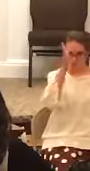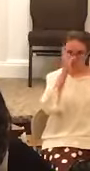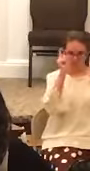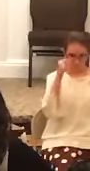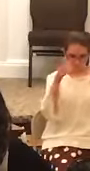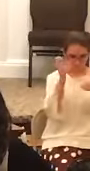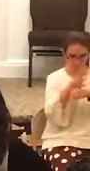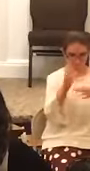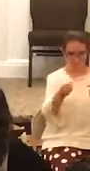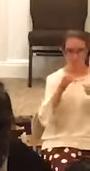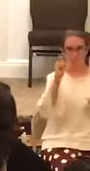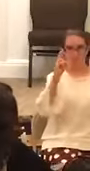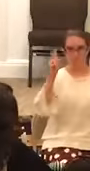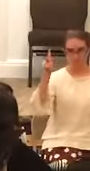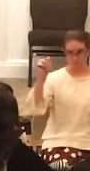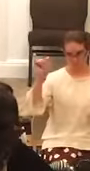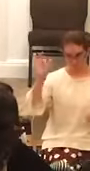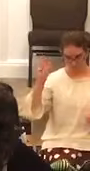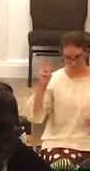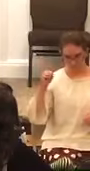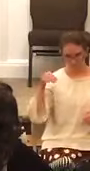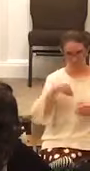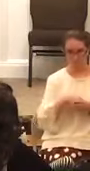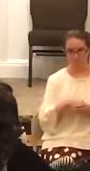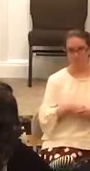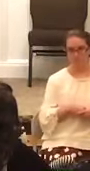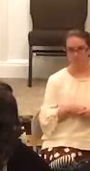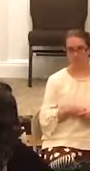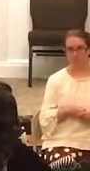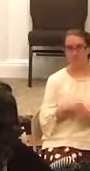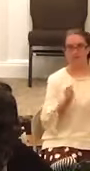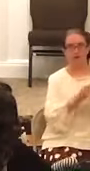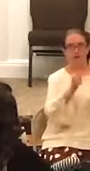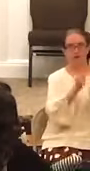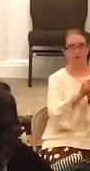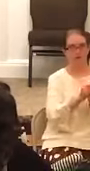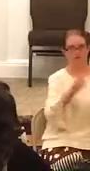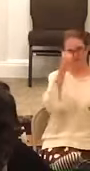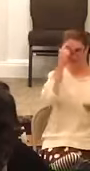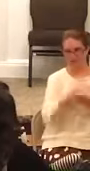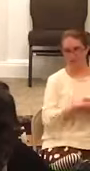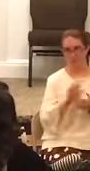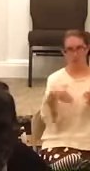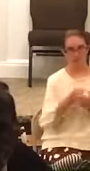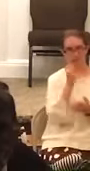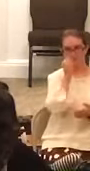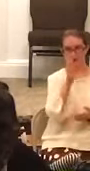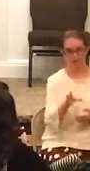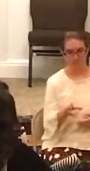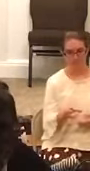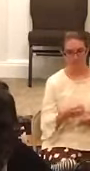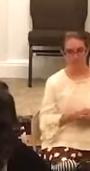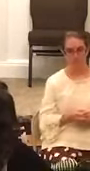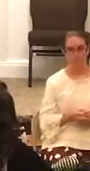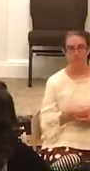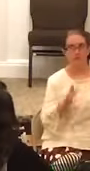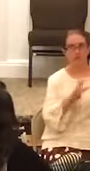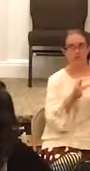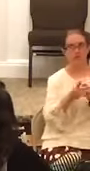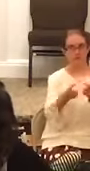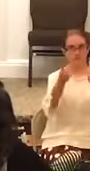a church. They took it and corrupted it and put all kind of things in there and didn't need to be in there. All these laws and doctrines and all this junk. And so Jesus,